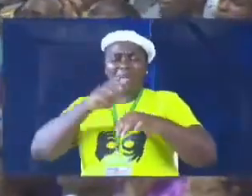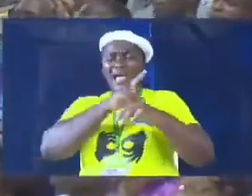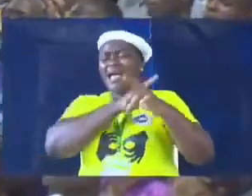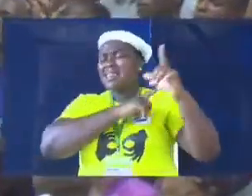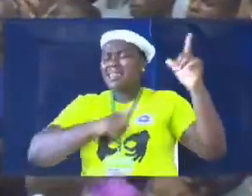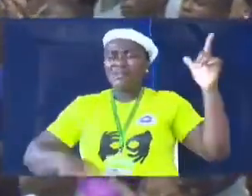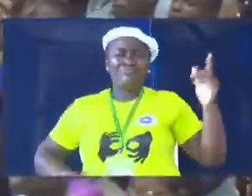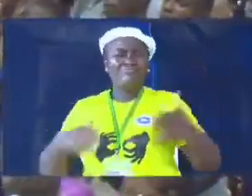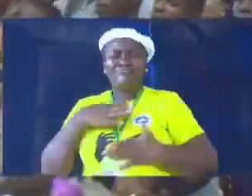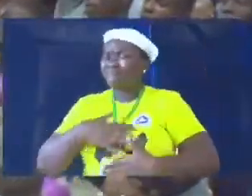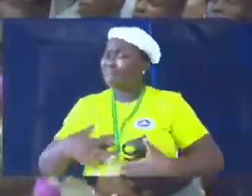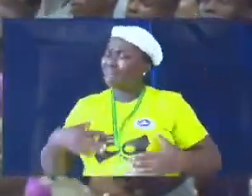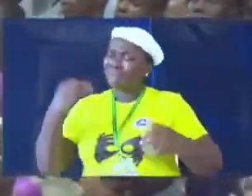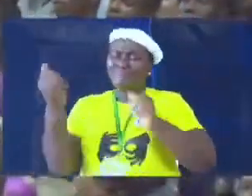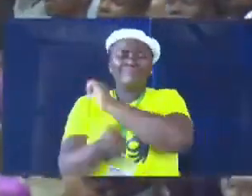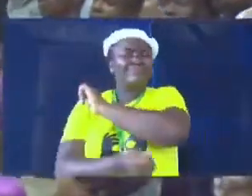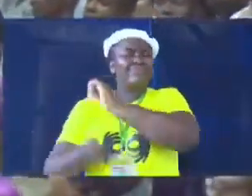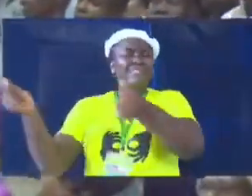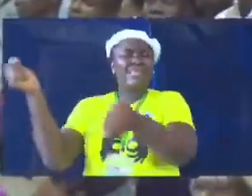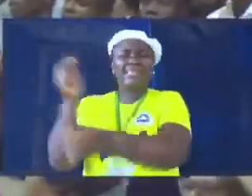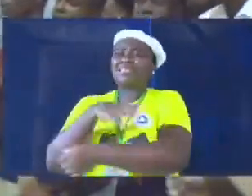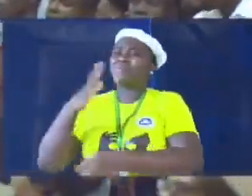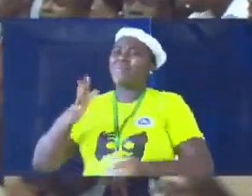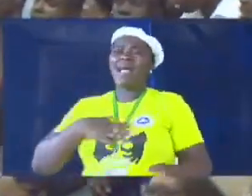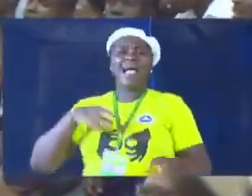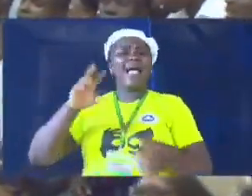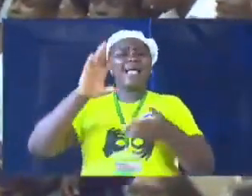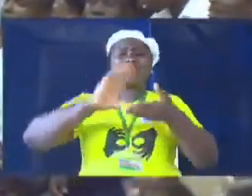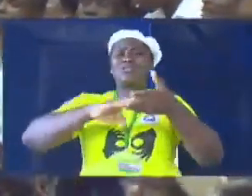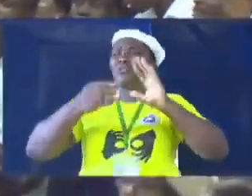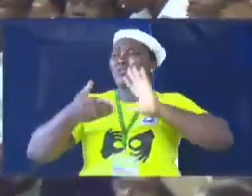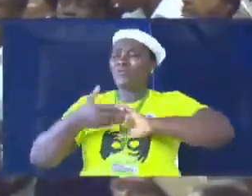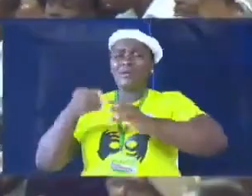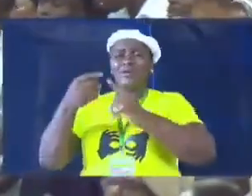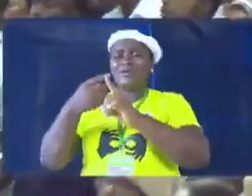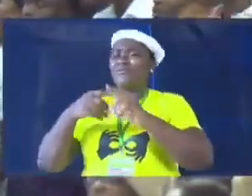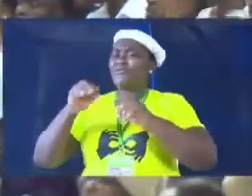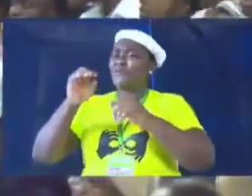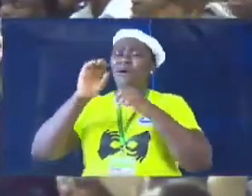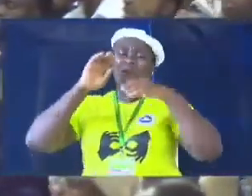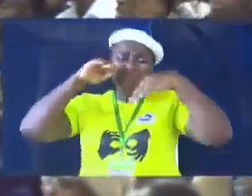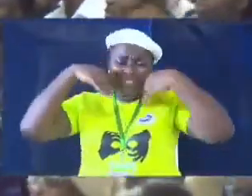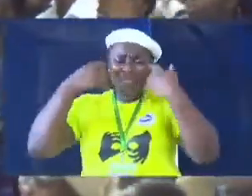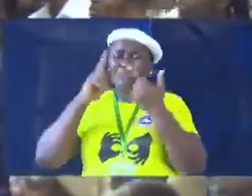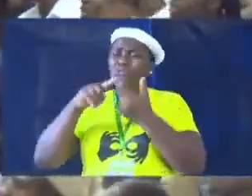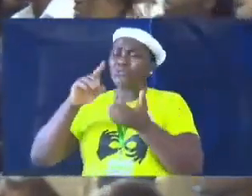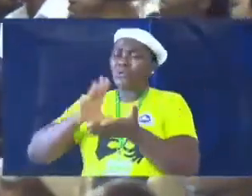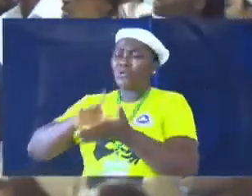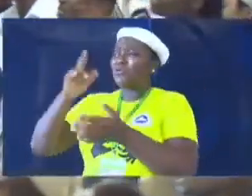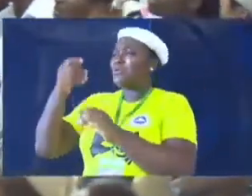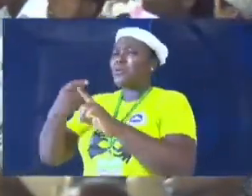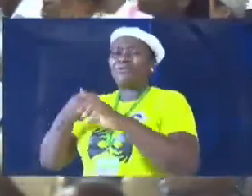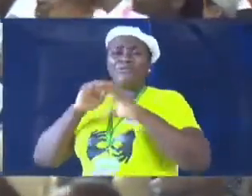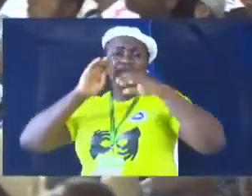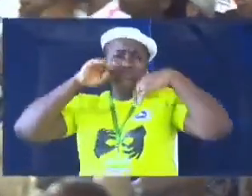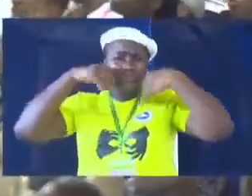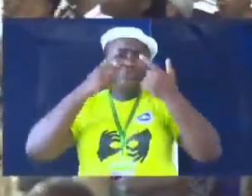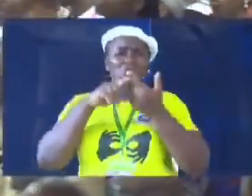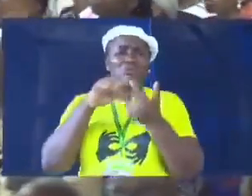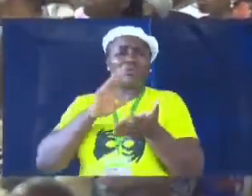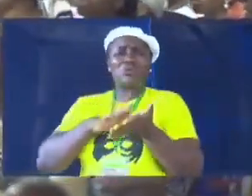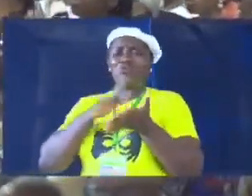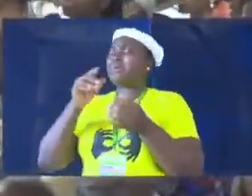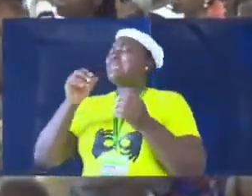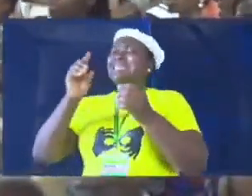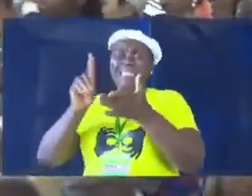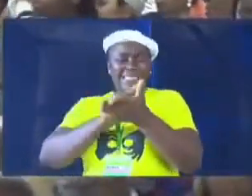please change my story. From shame to glory. From shame to glory.